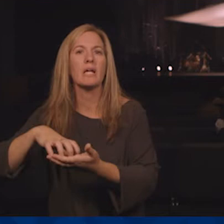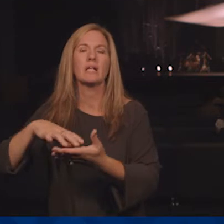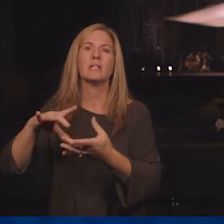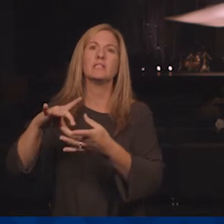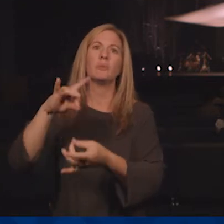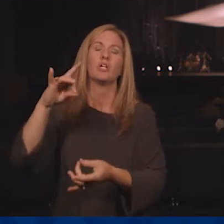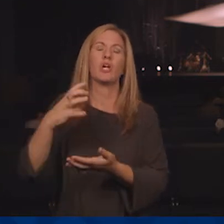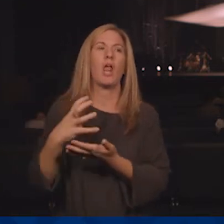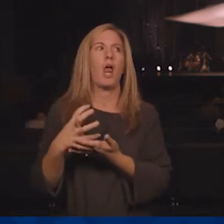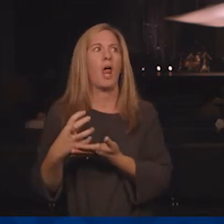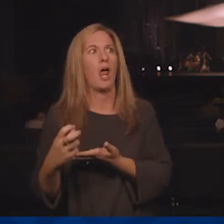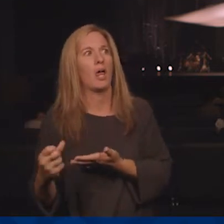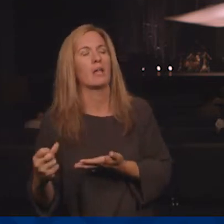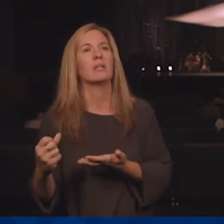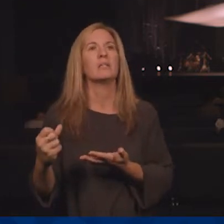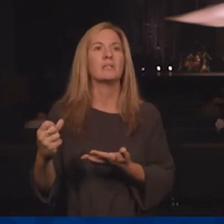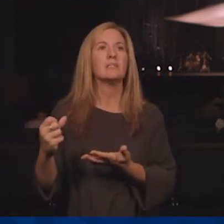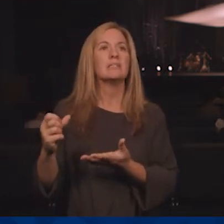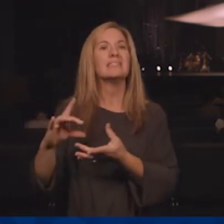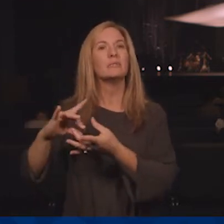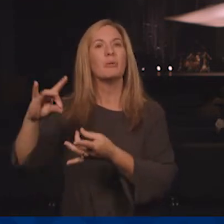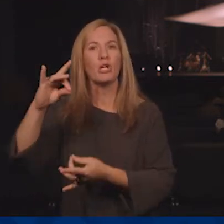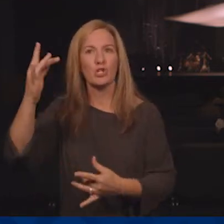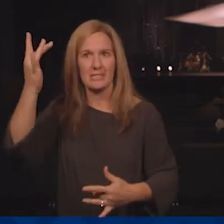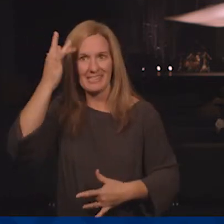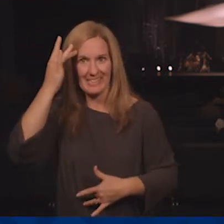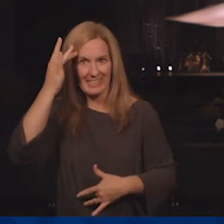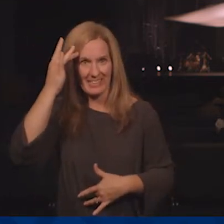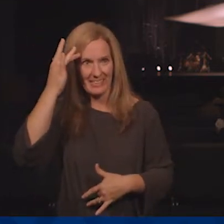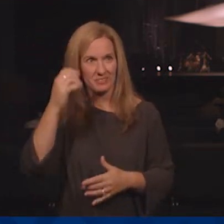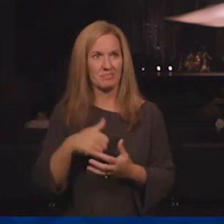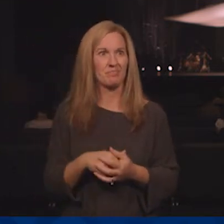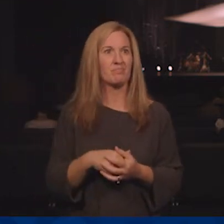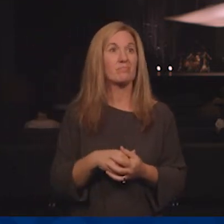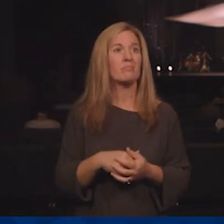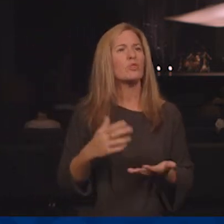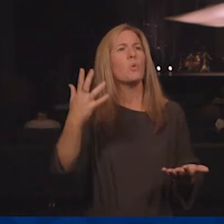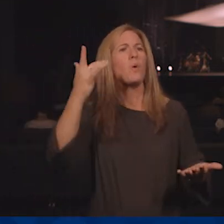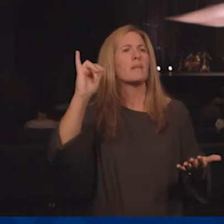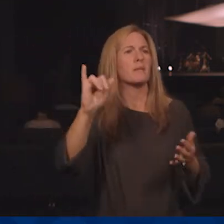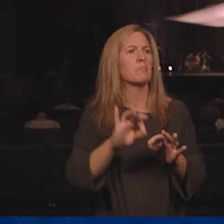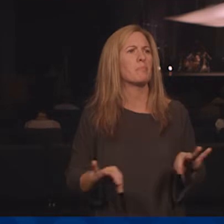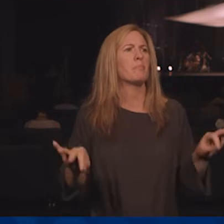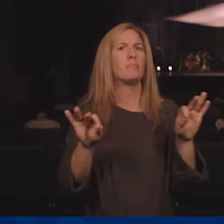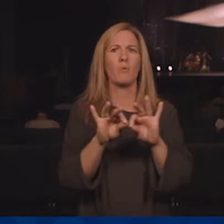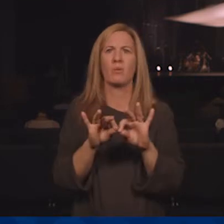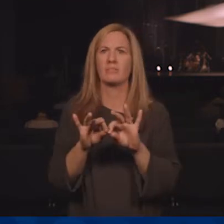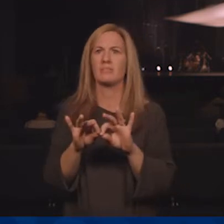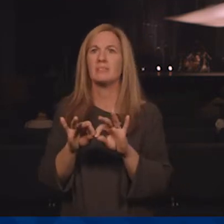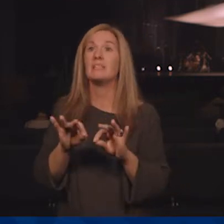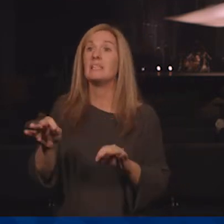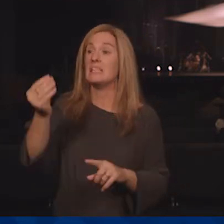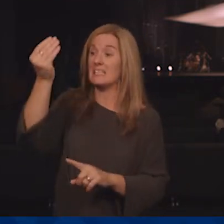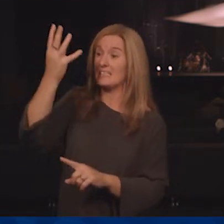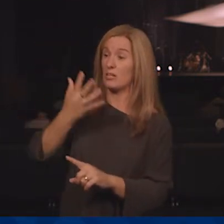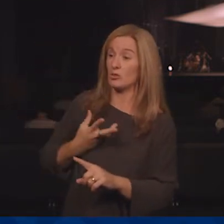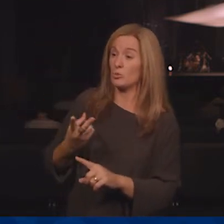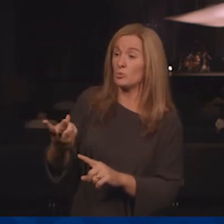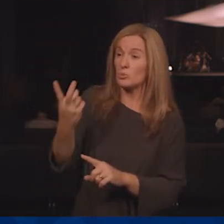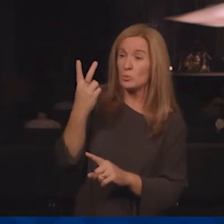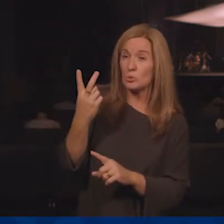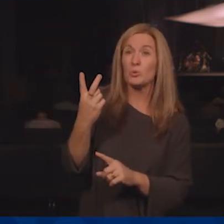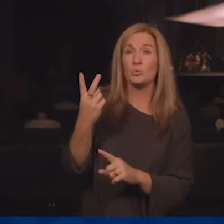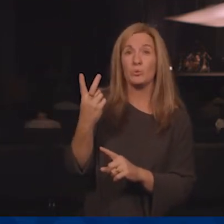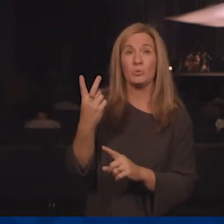languishing, spiritually sick. Here's why this is important. It tells us that there's two equally valid ways